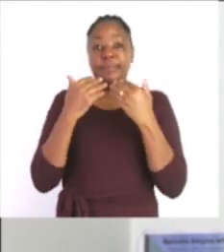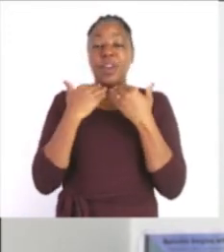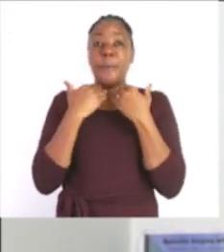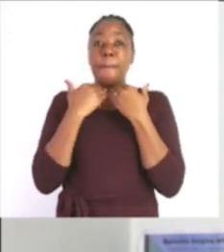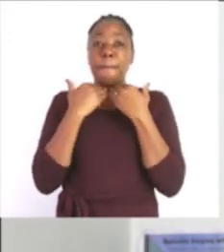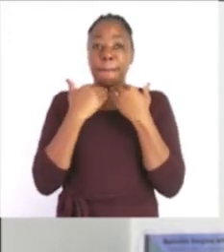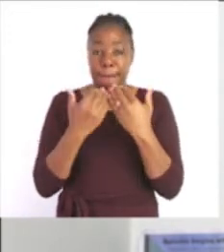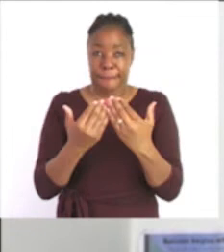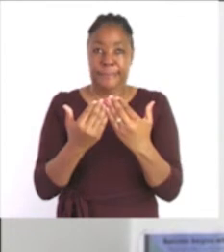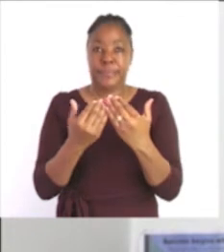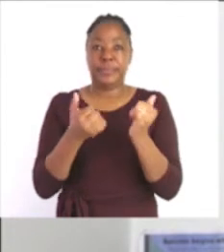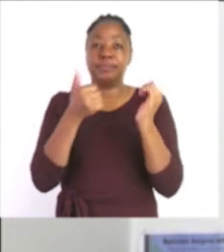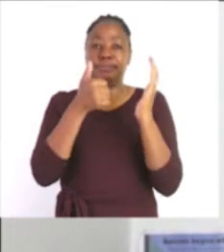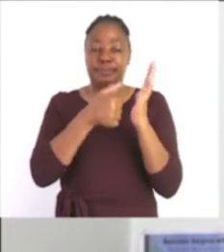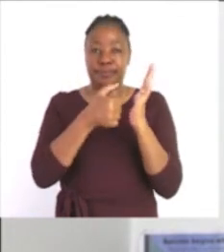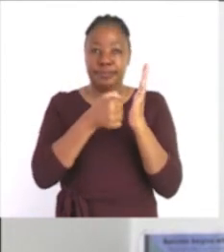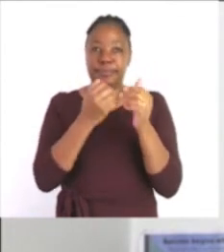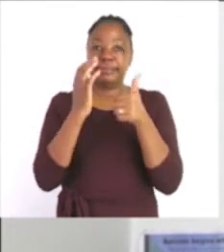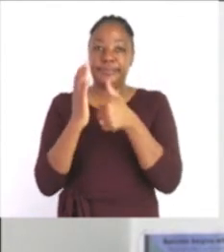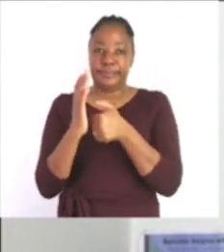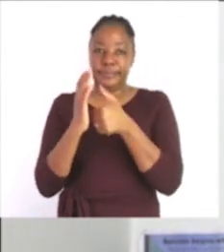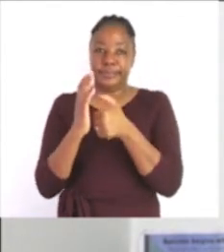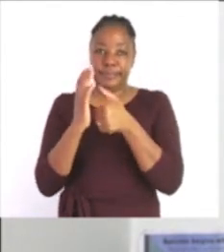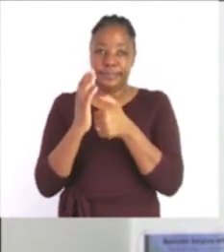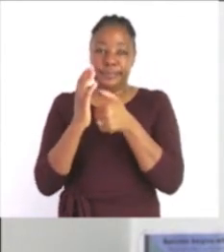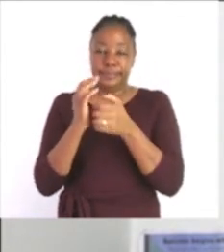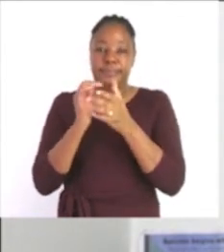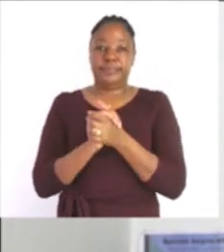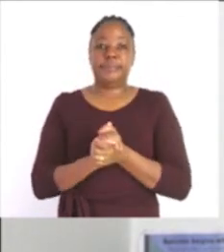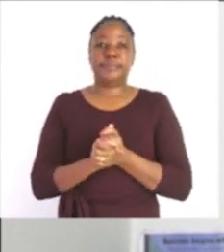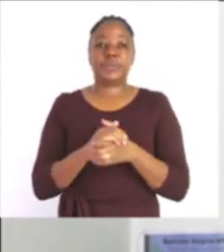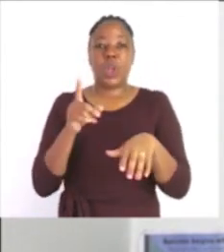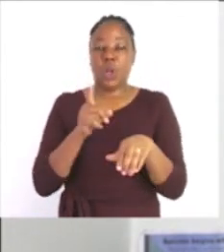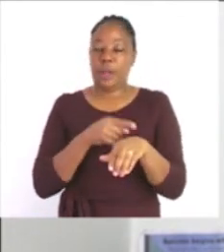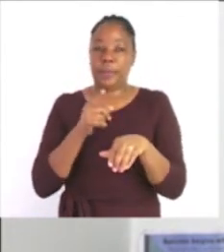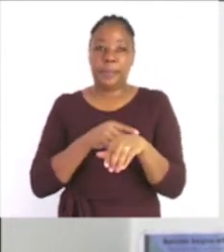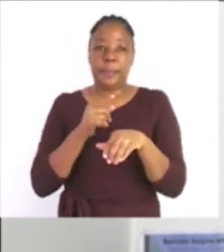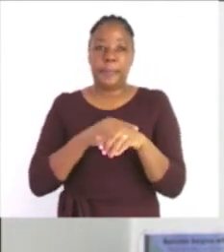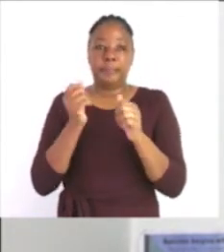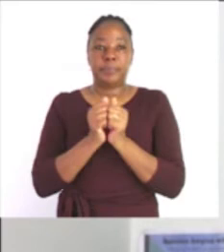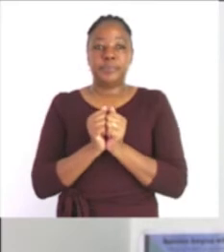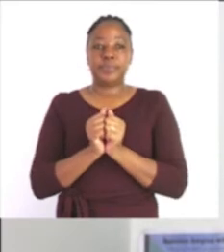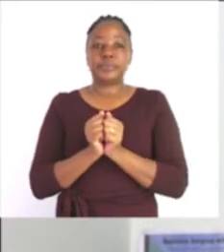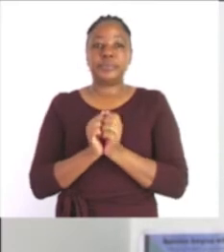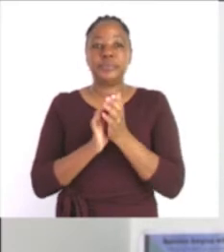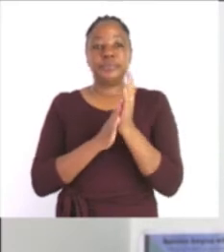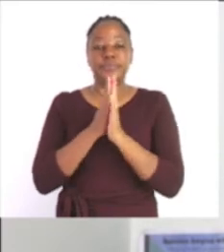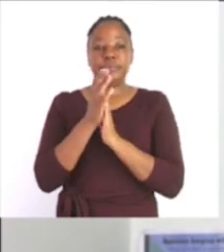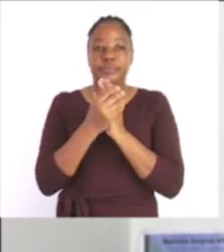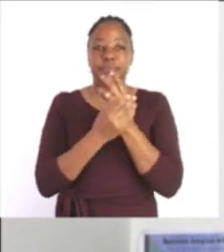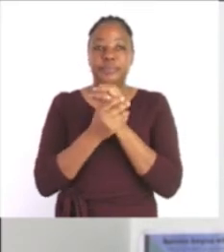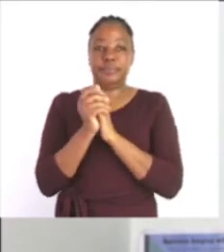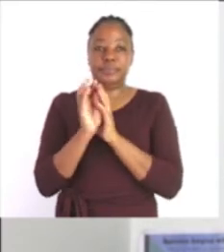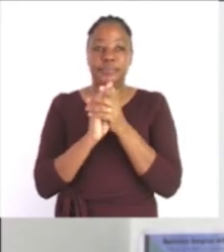that you sanitize your hands every other time. And when you do, you know that you are